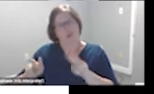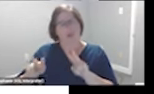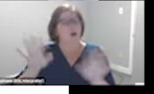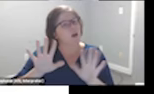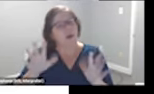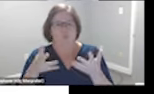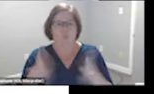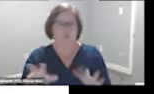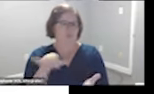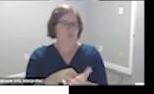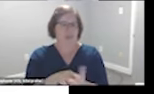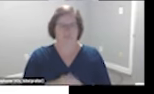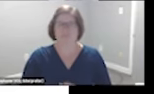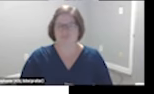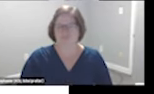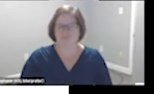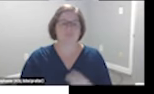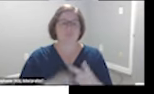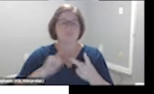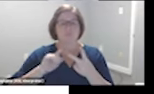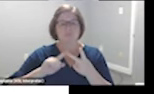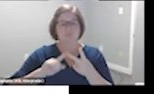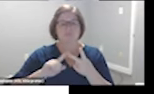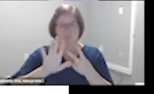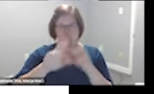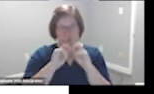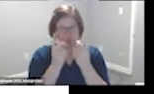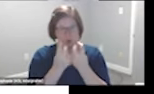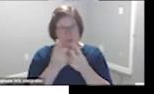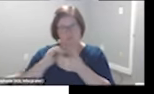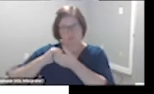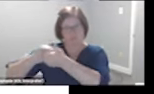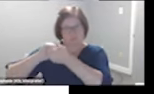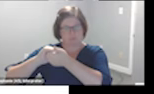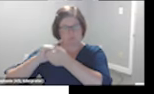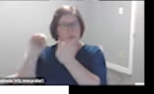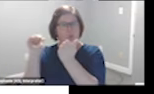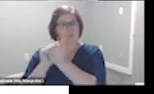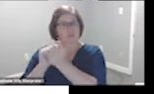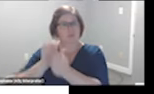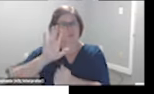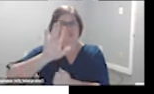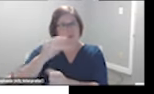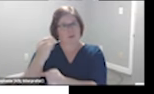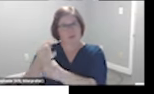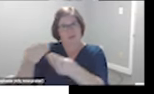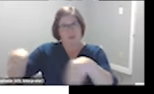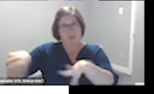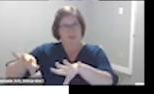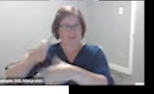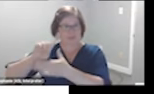course. Does your department have a relationship with your campus's Disability Resource Center? We